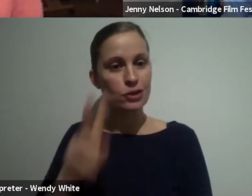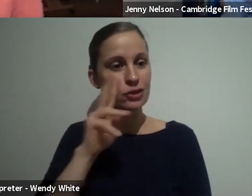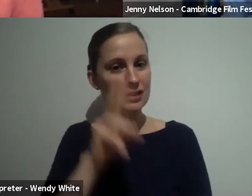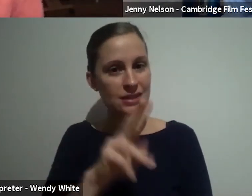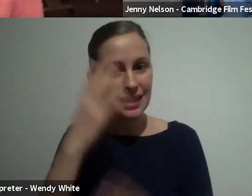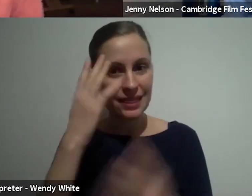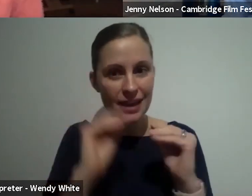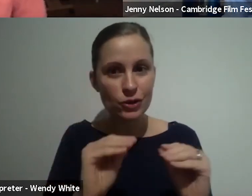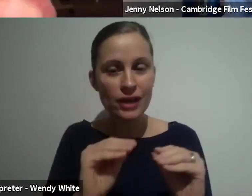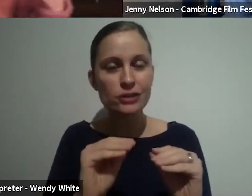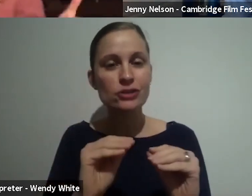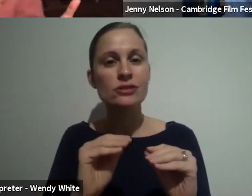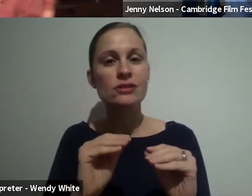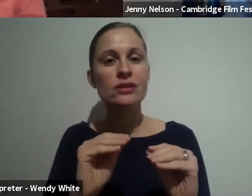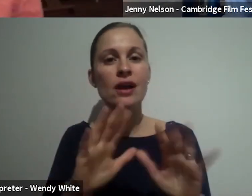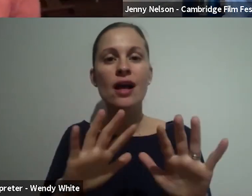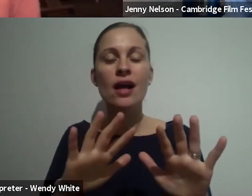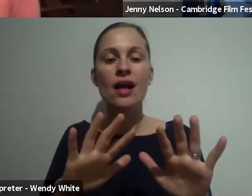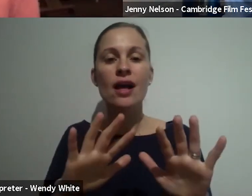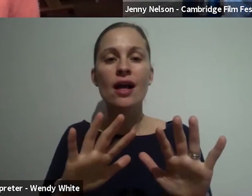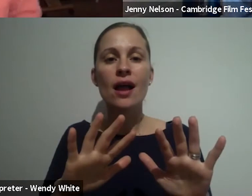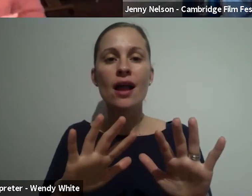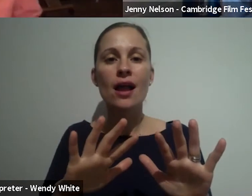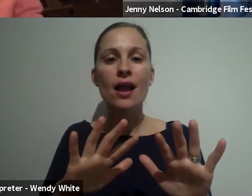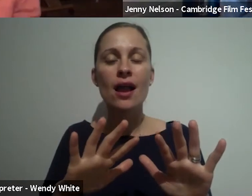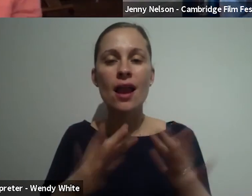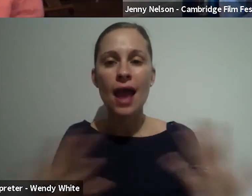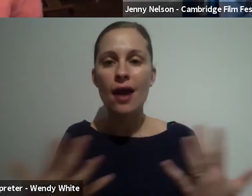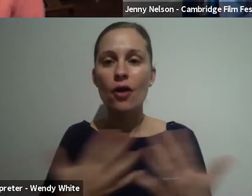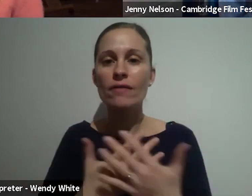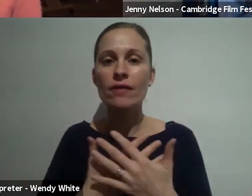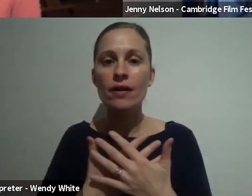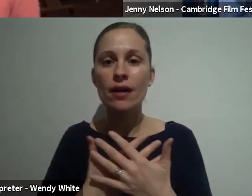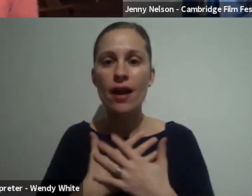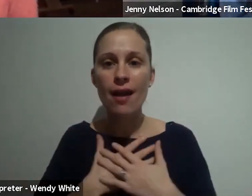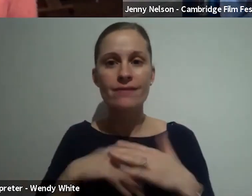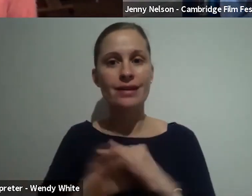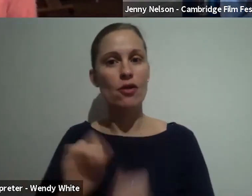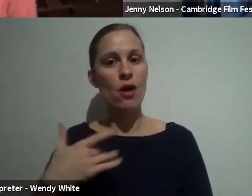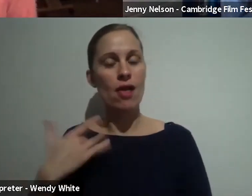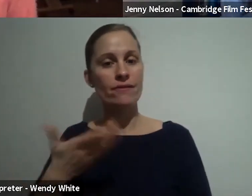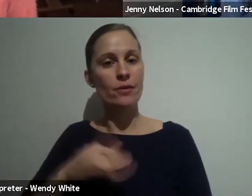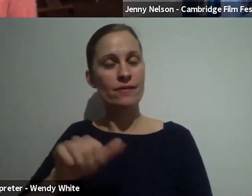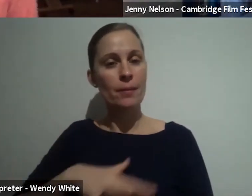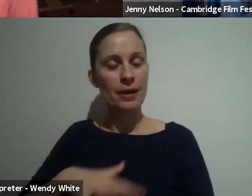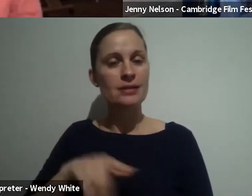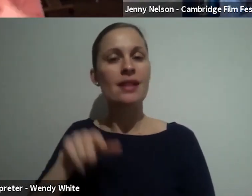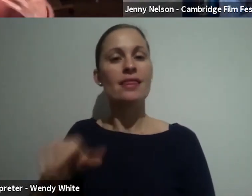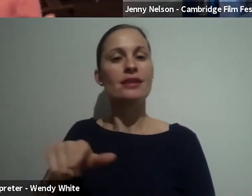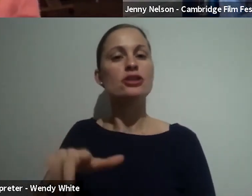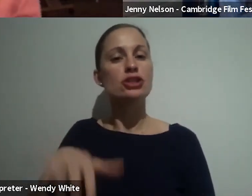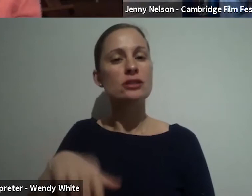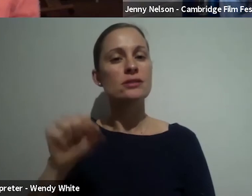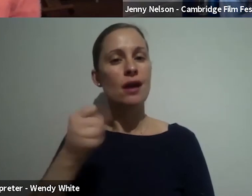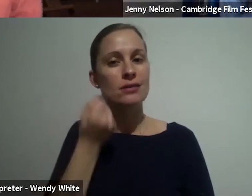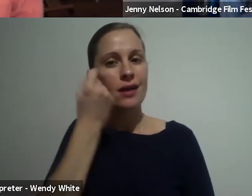and the lack of love of in her life coming from her family, is the moment she starts to